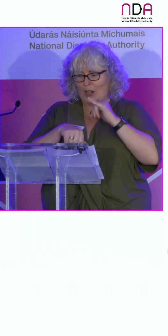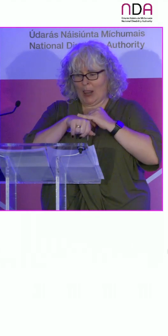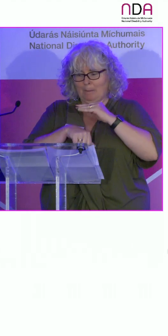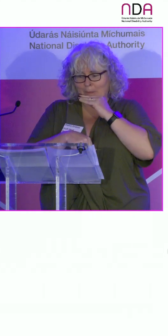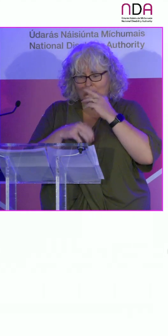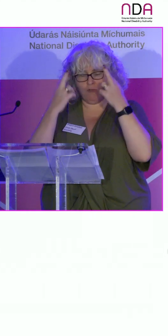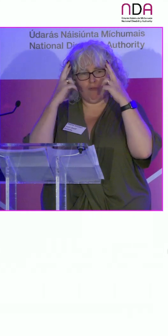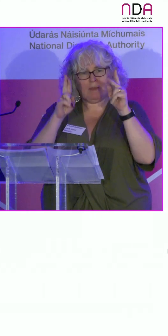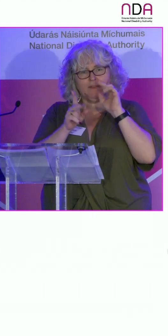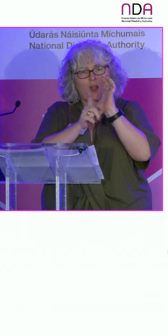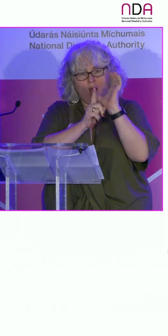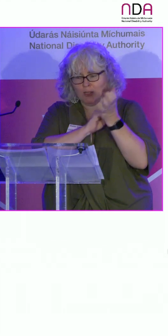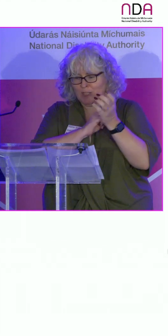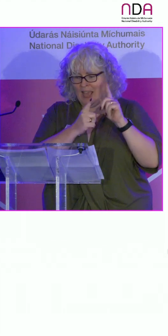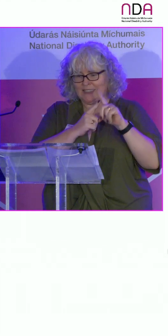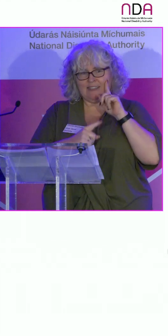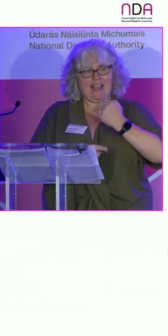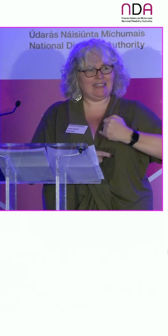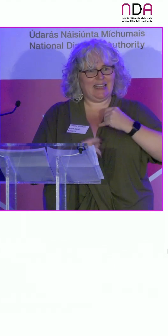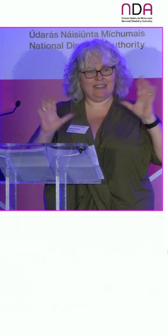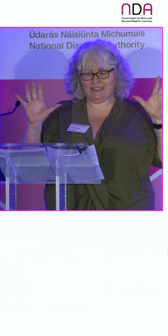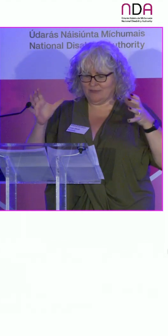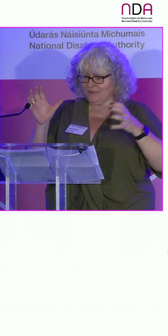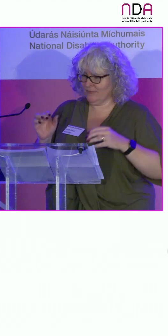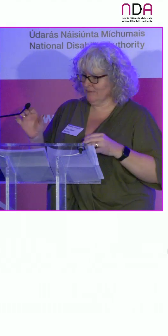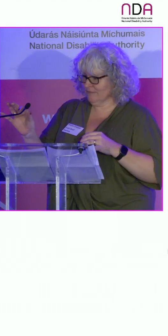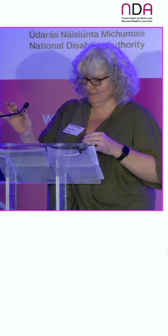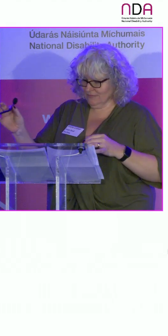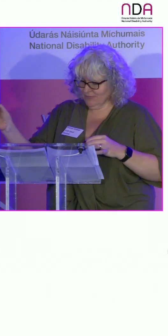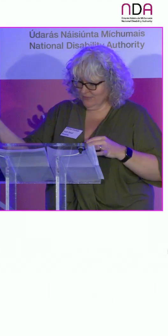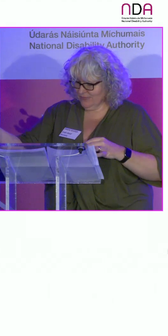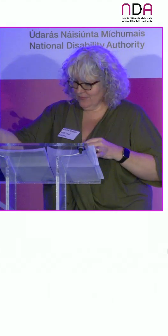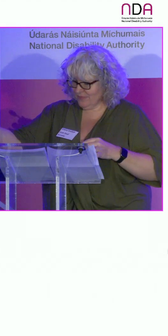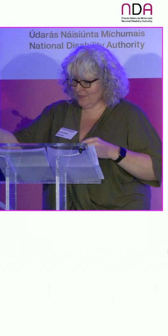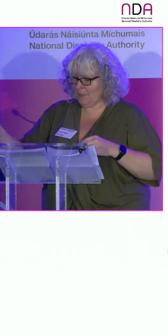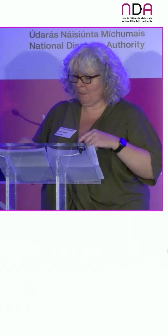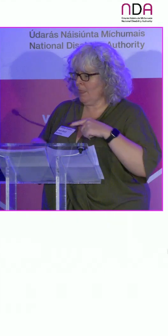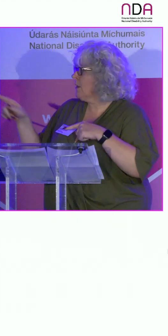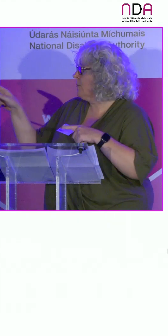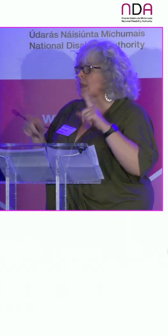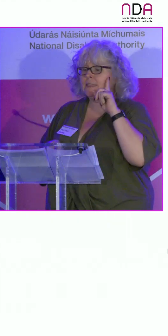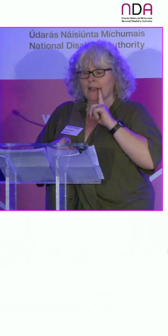and a celebration, and the blue colour itself is representing deaf culture and deaf identity.